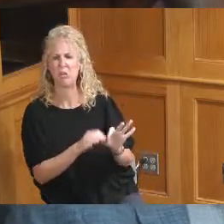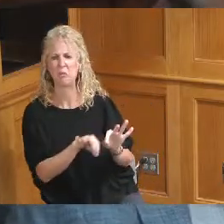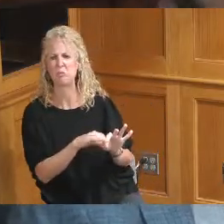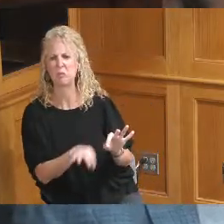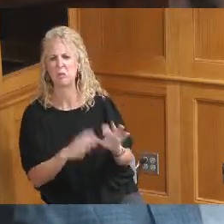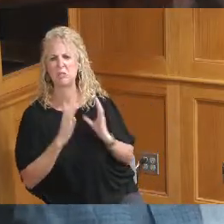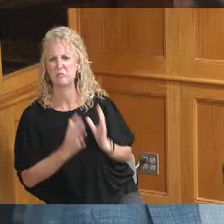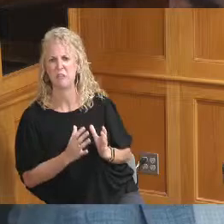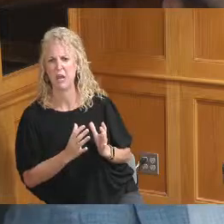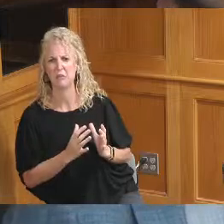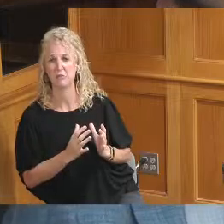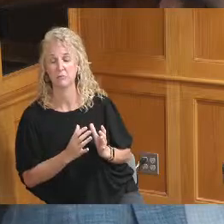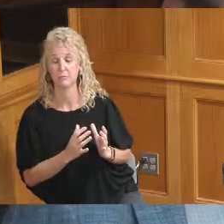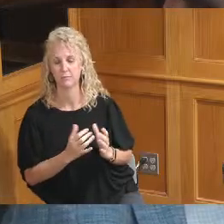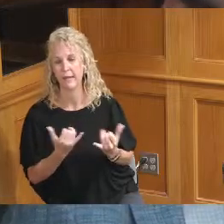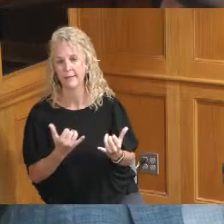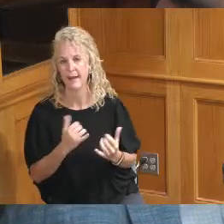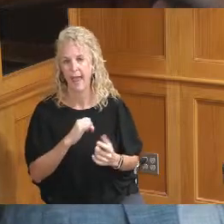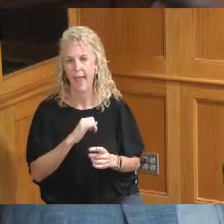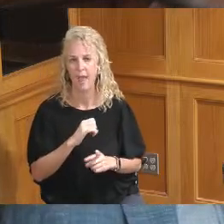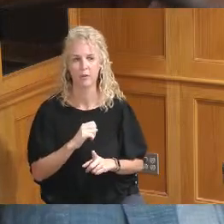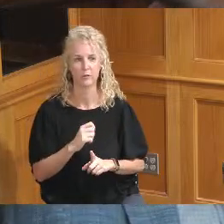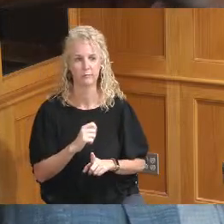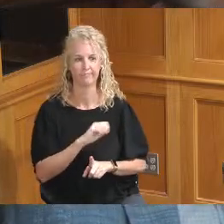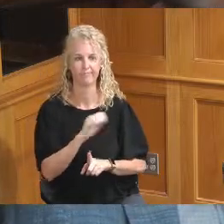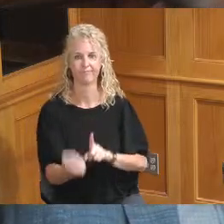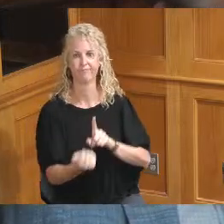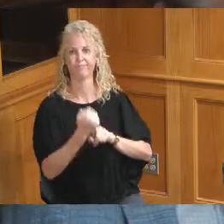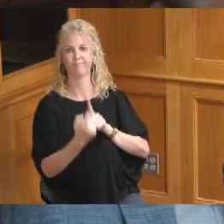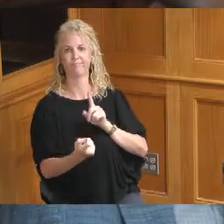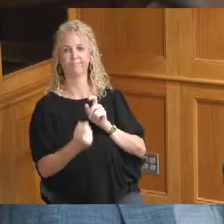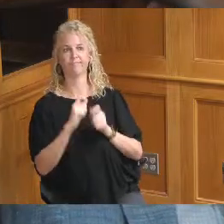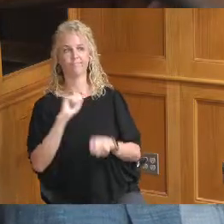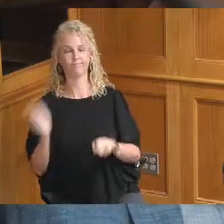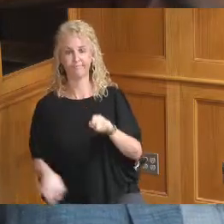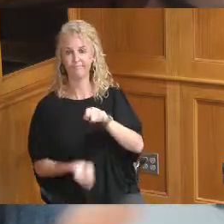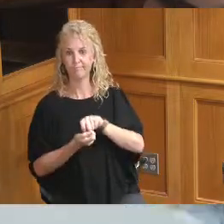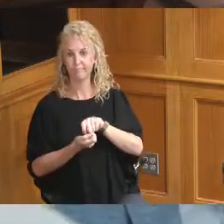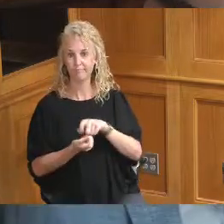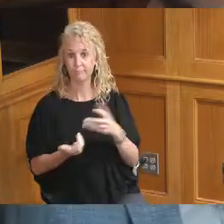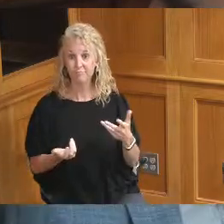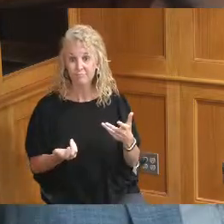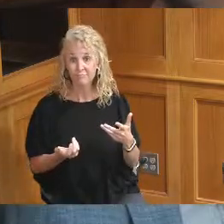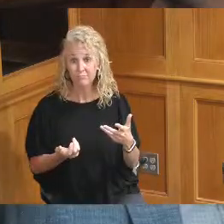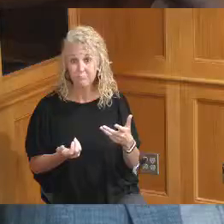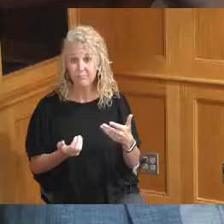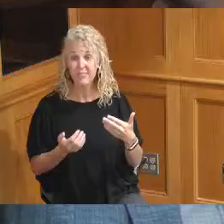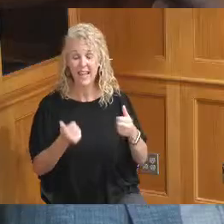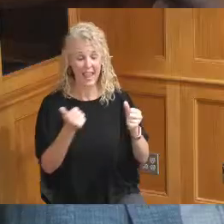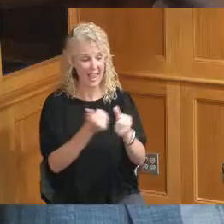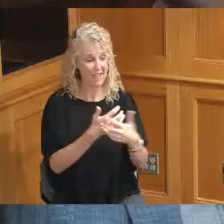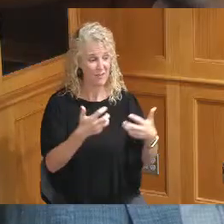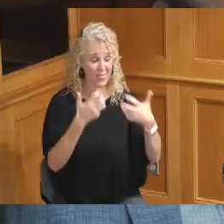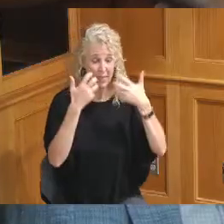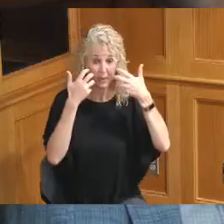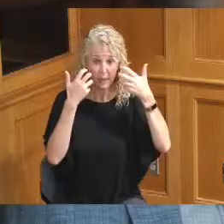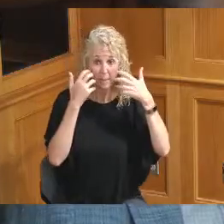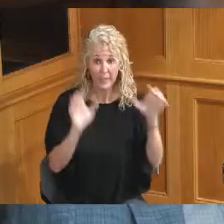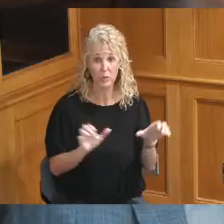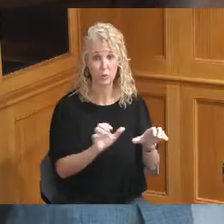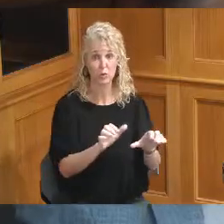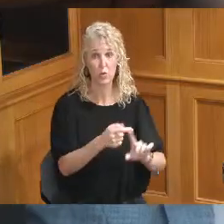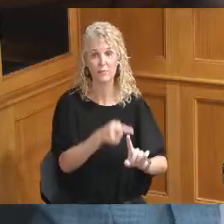Those things came to bite us. And they don't do nothing unless it's everything they ever did. Say they go back to this thing right